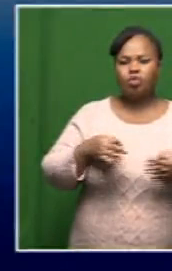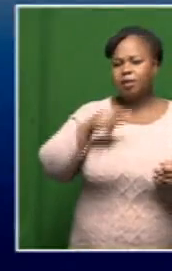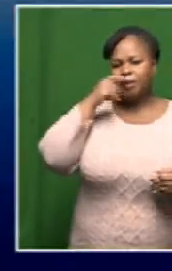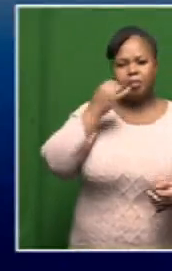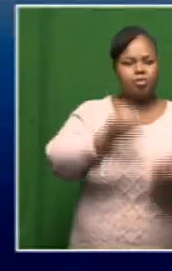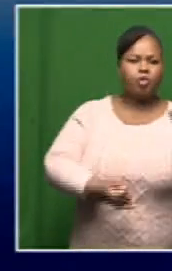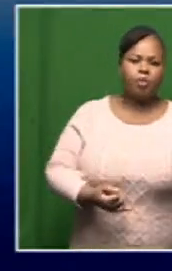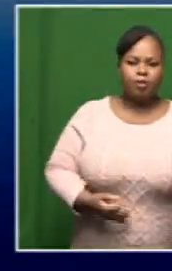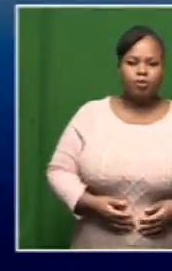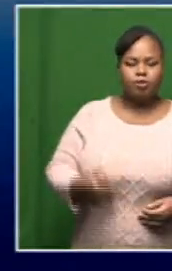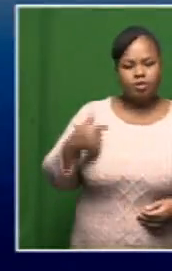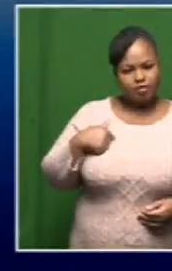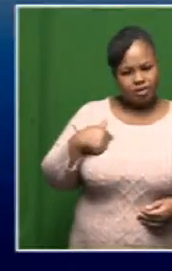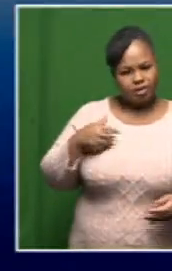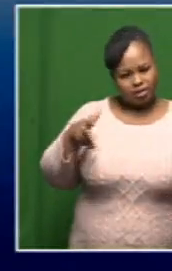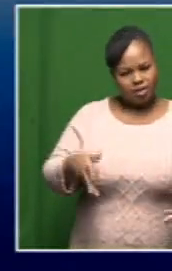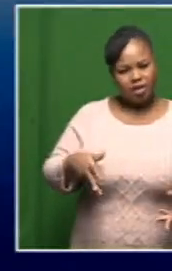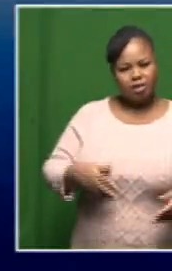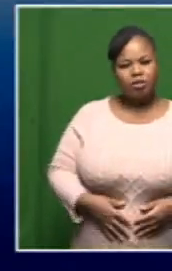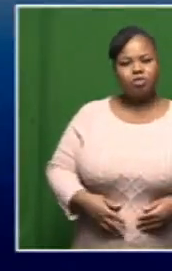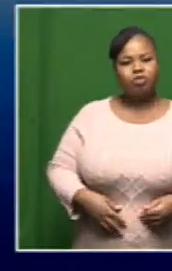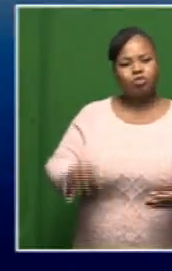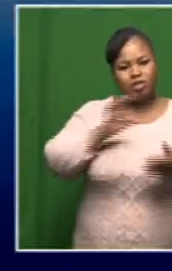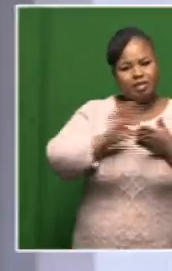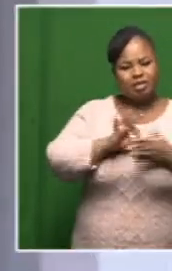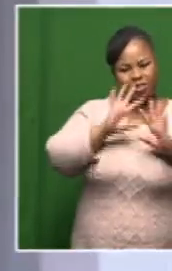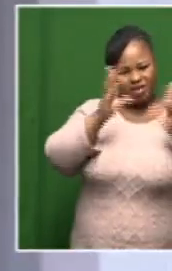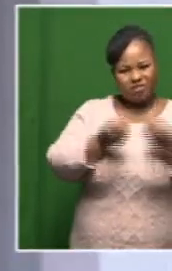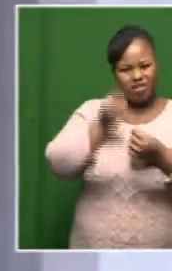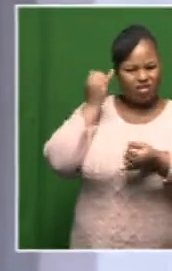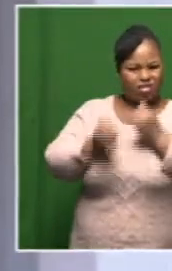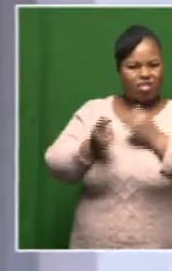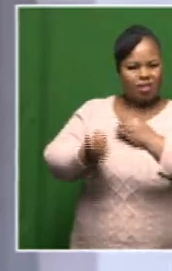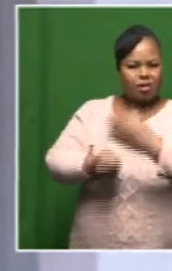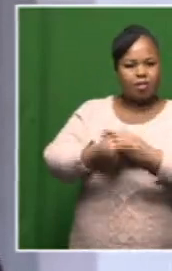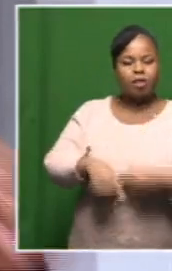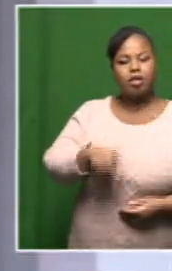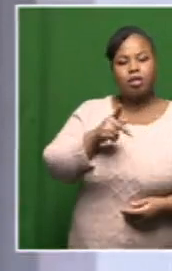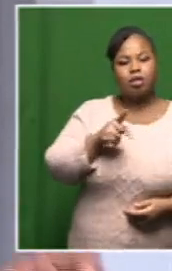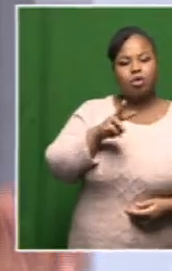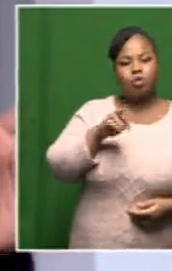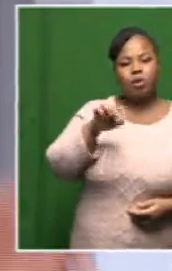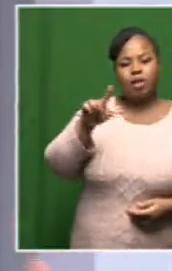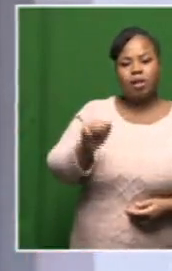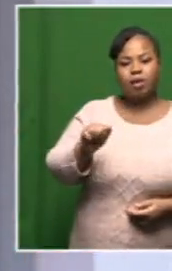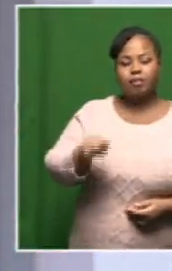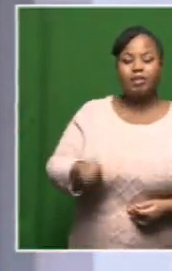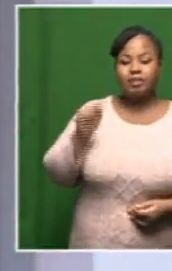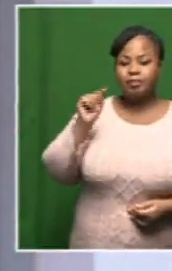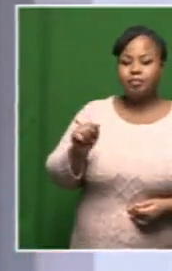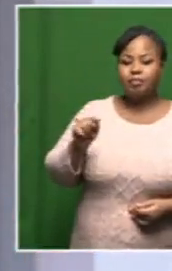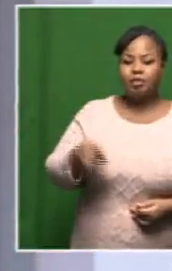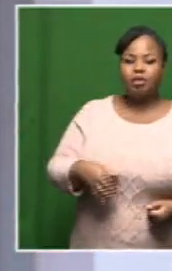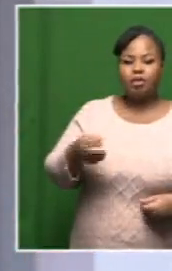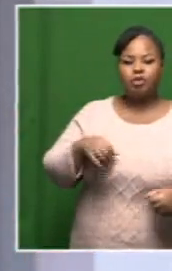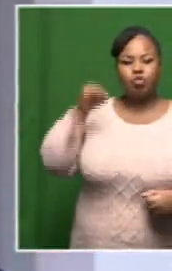wrong. So I came here to clean up all that nonsense that was there. And kwela. Kwela, it was a revolutionary